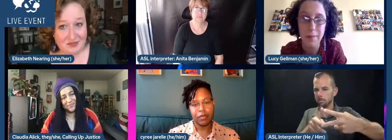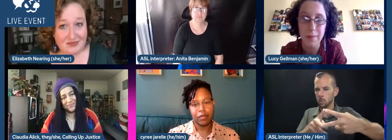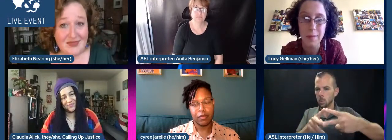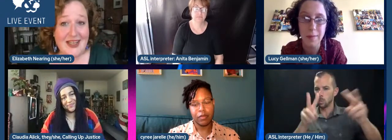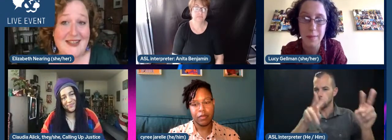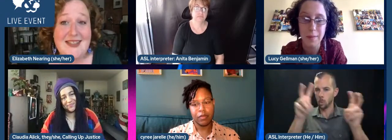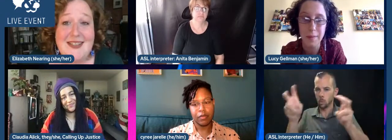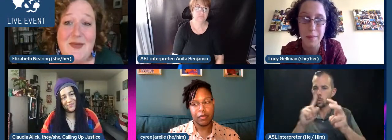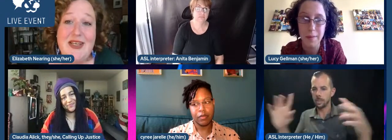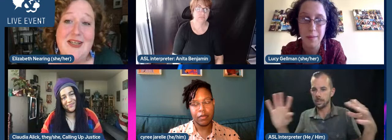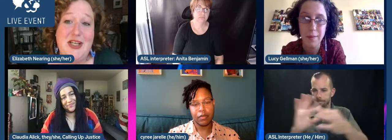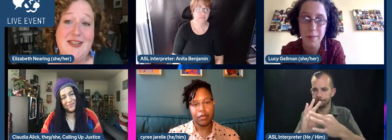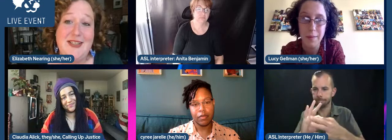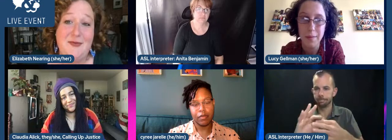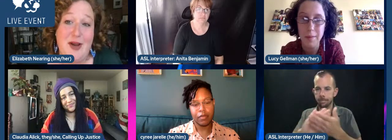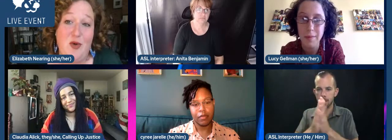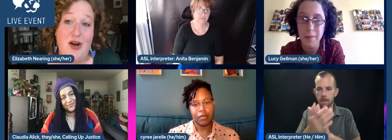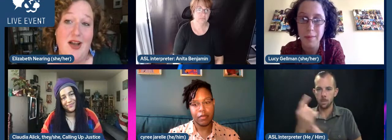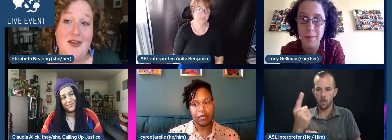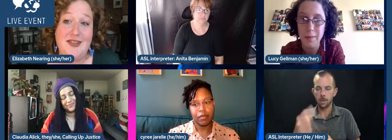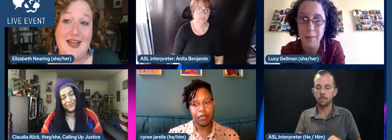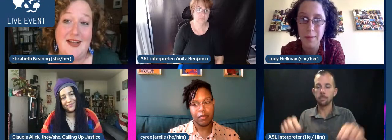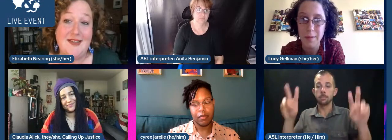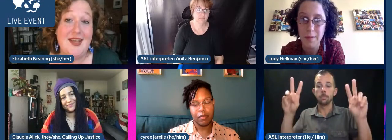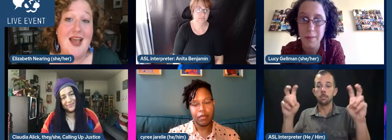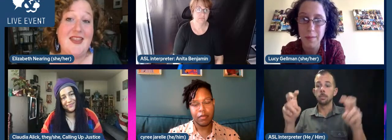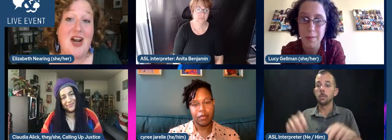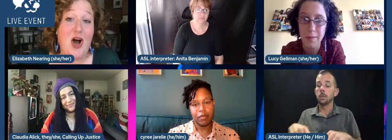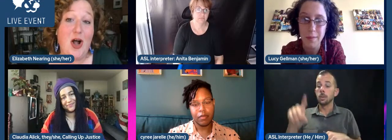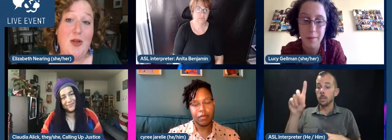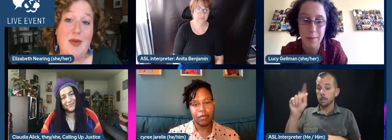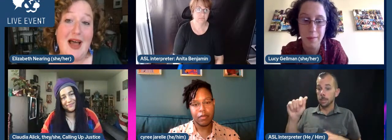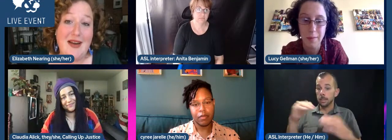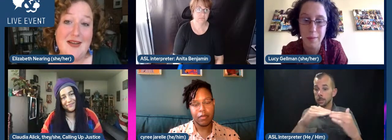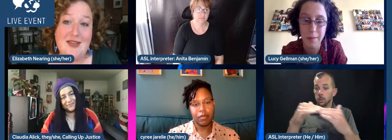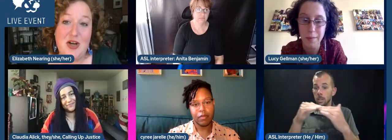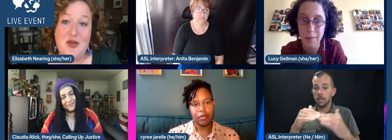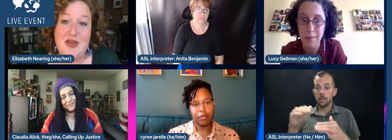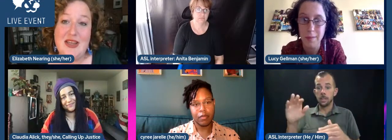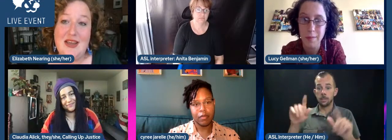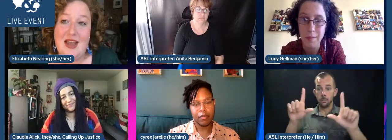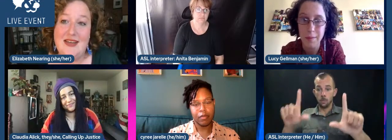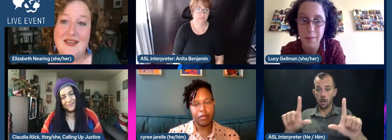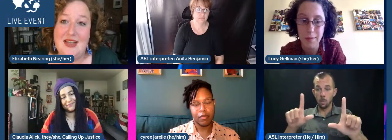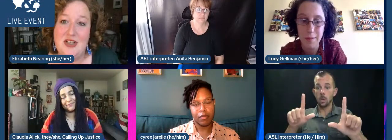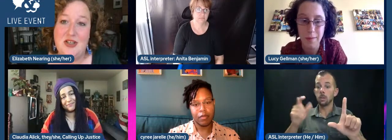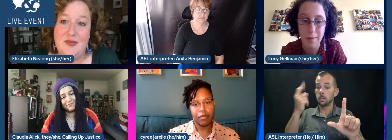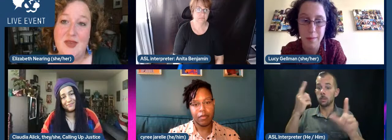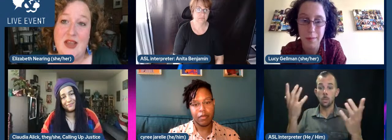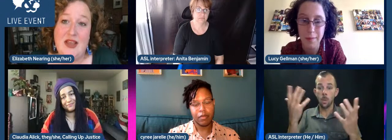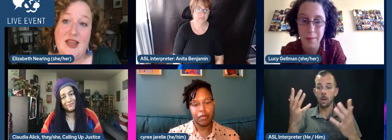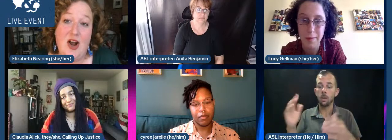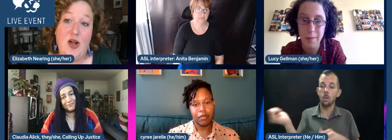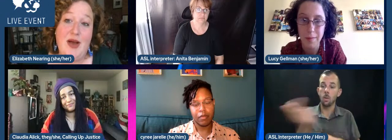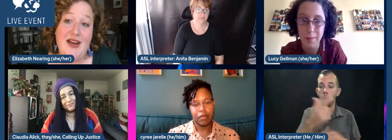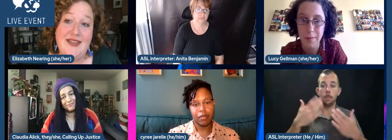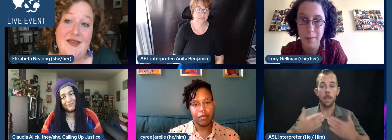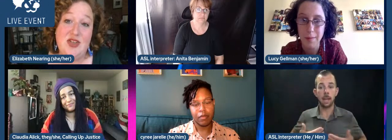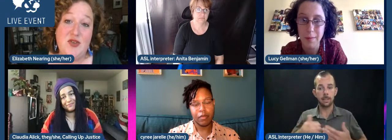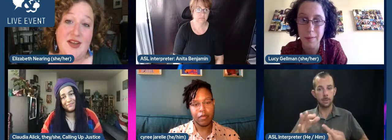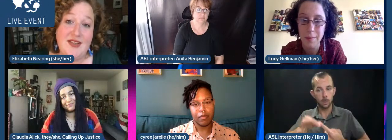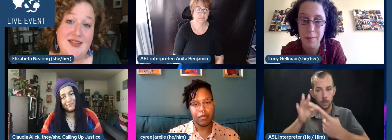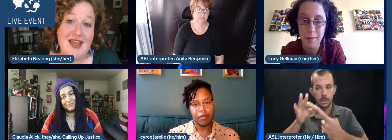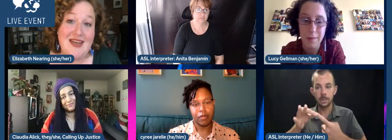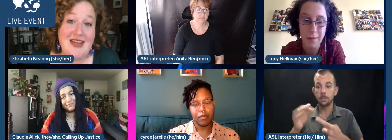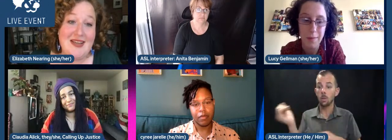book. It's a disability justice framework understands that all bodies are unique and essential, that all bodies